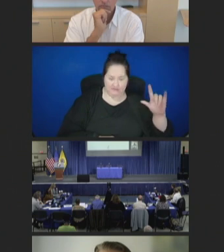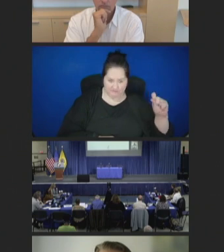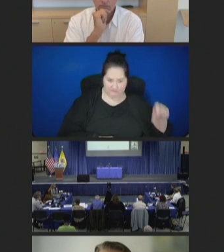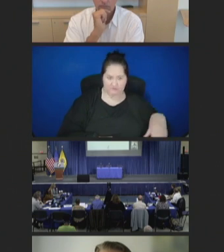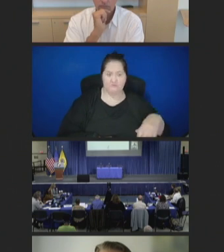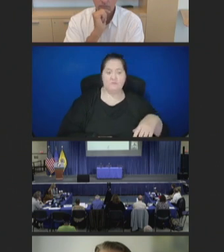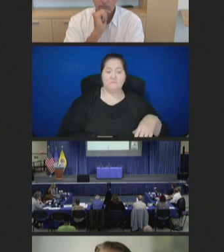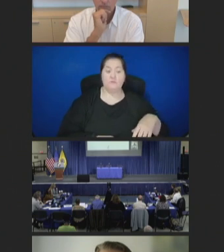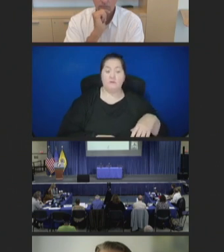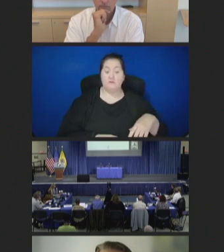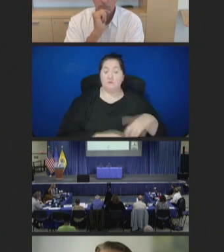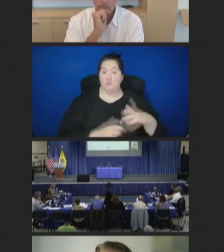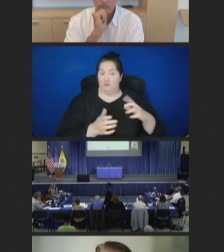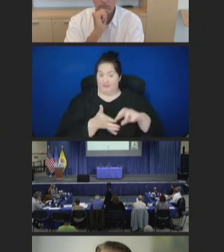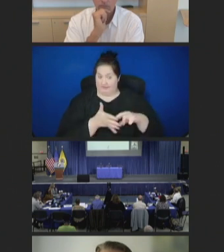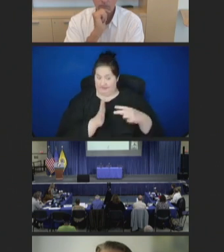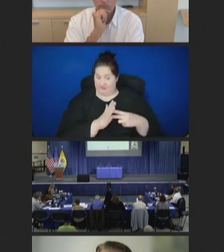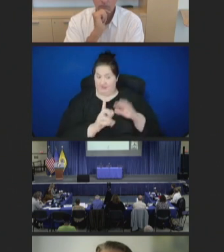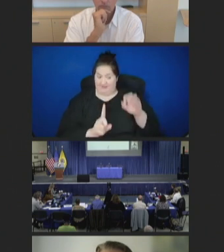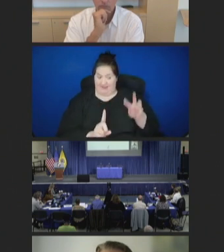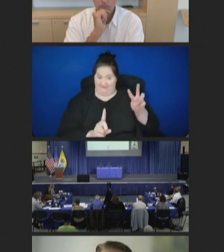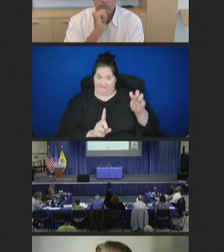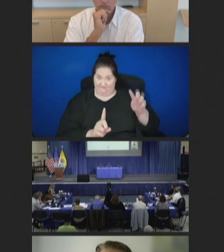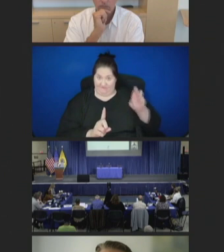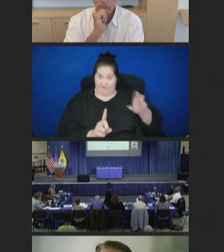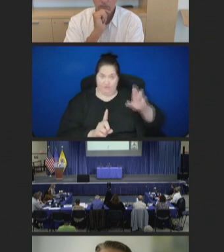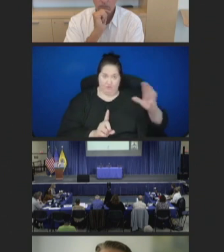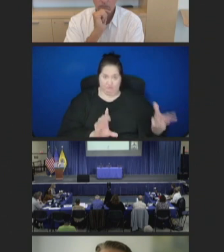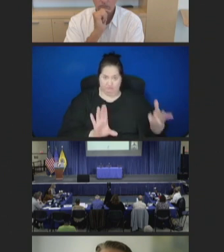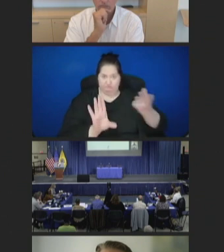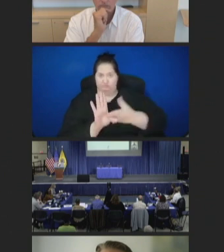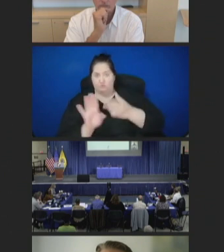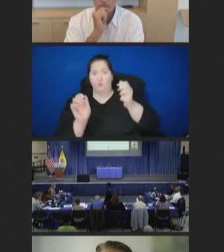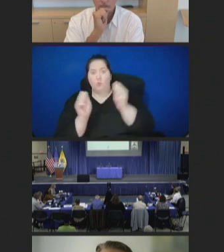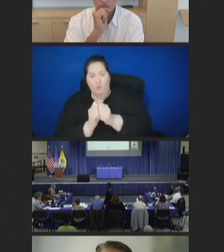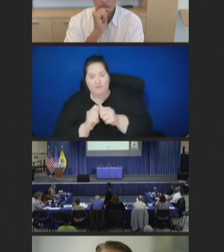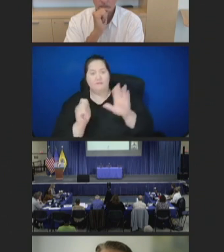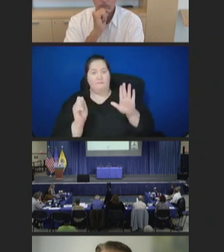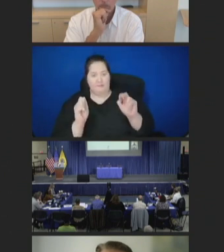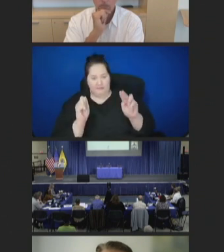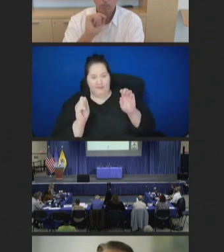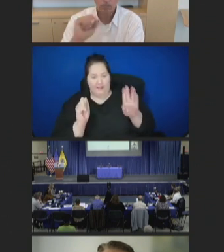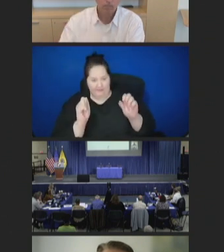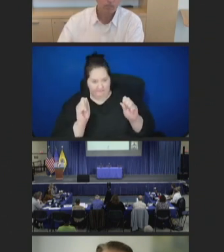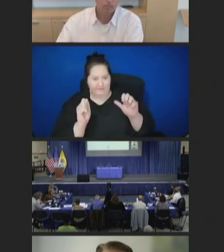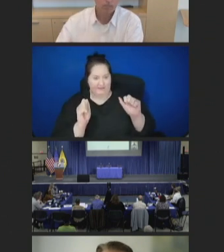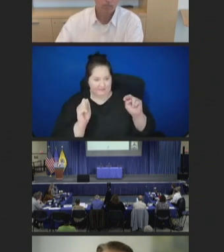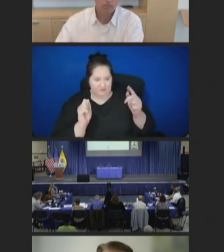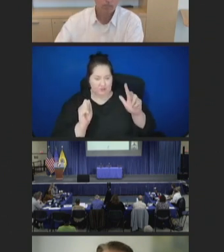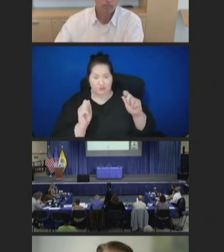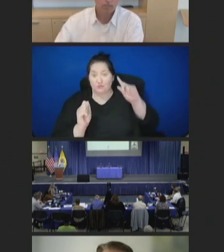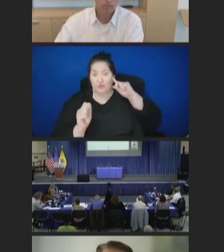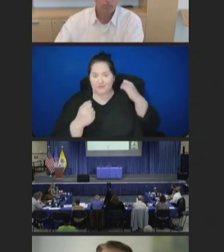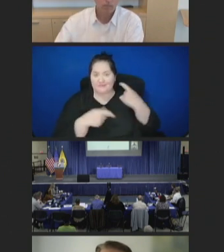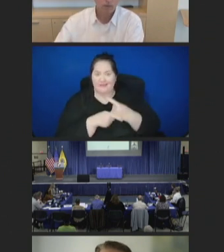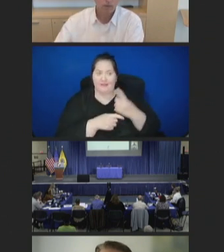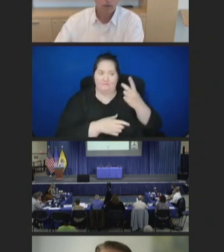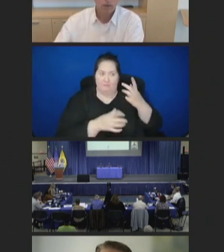be then to combine such a vector with the BNAb inducing antigens that you've heard about today.